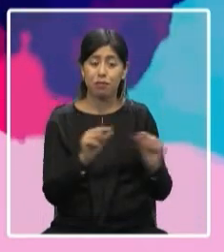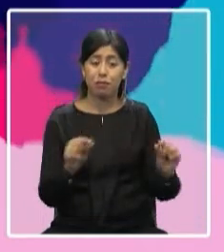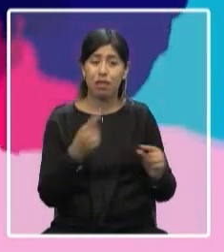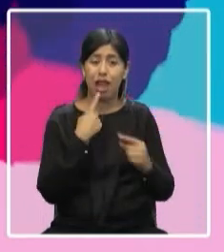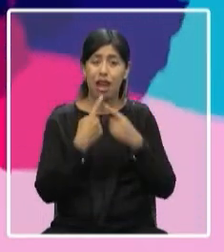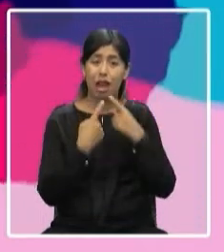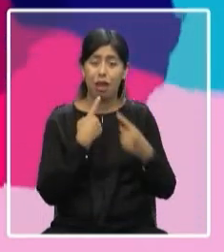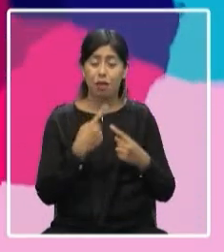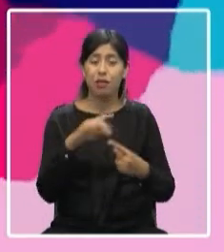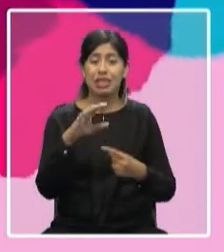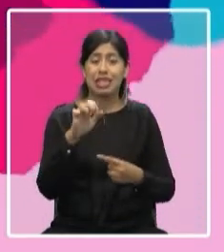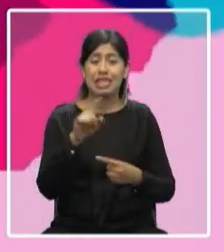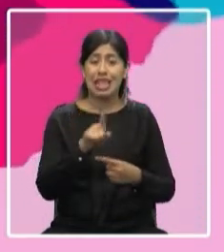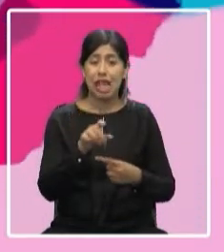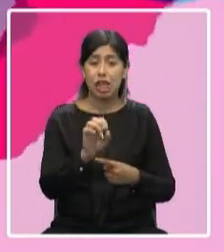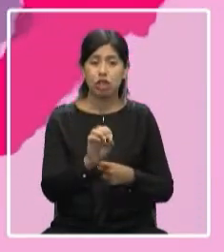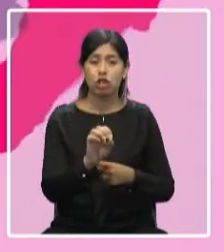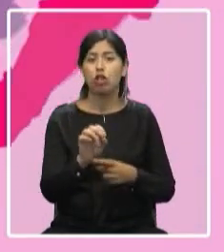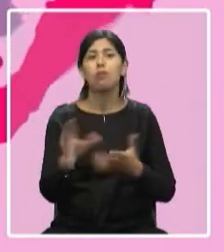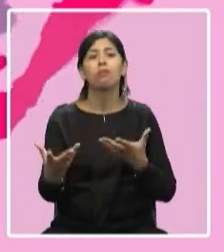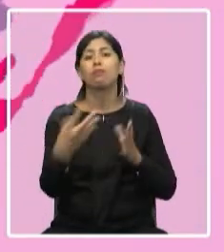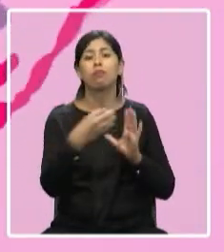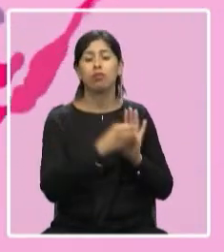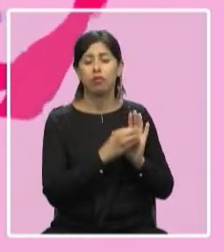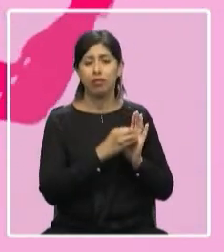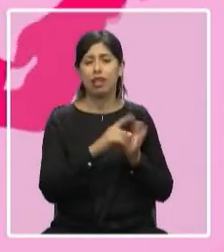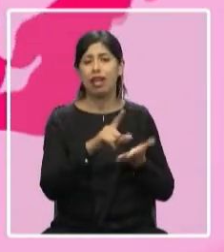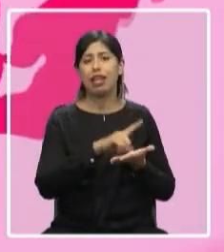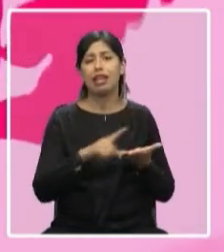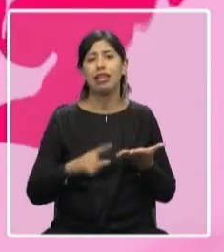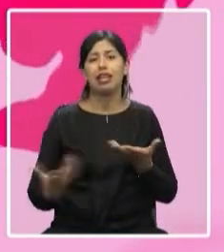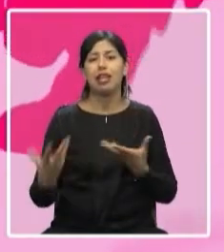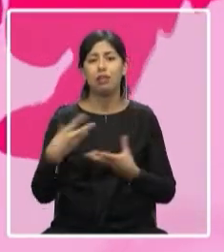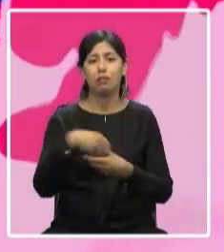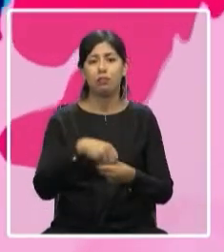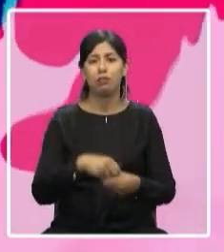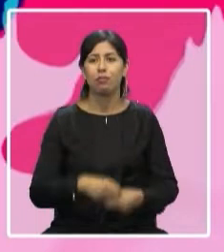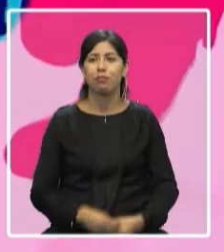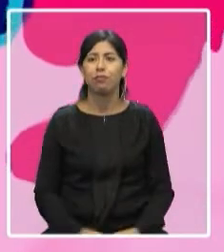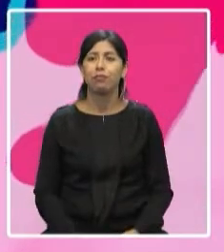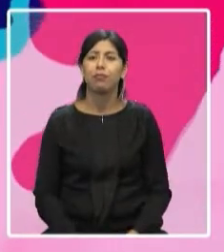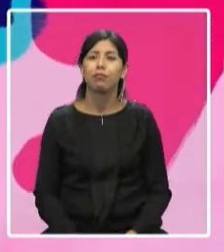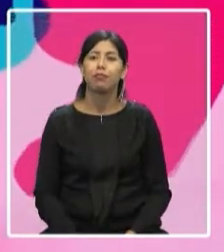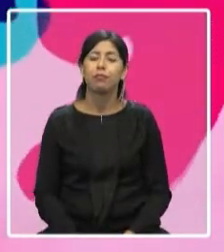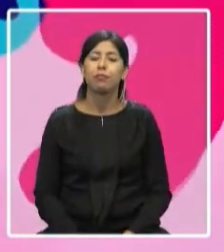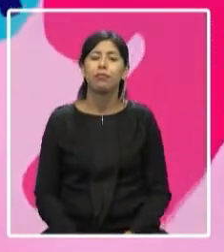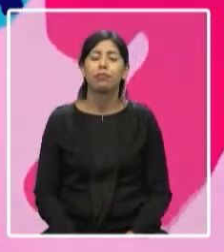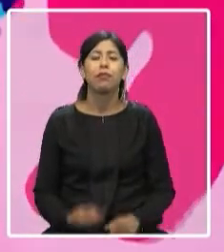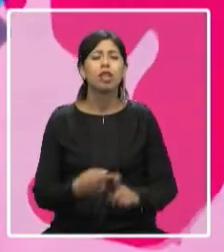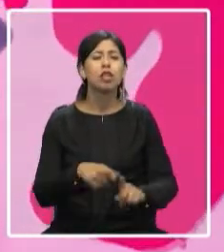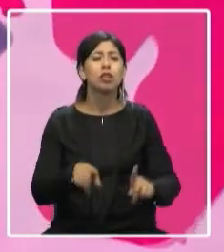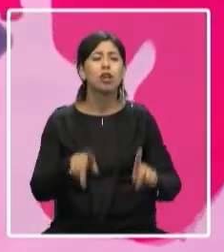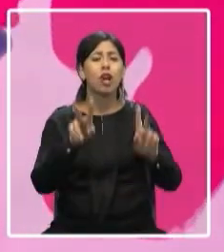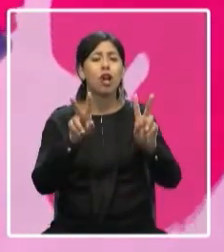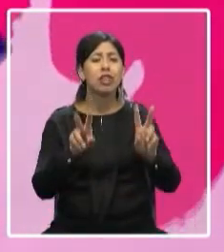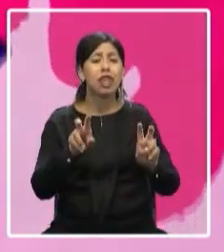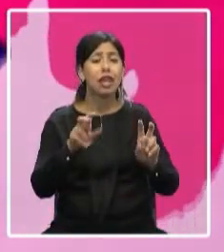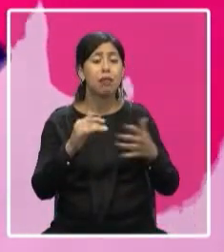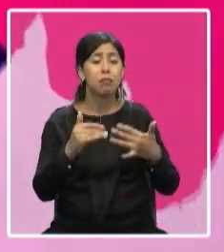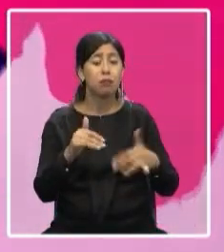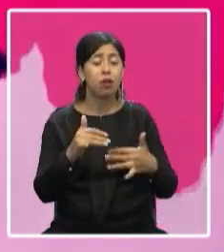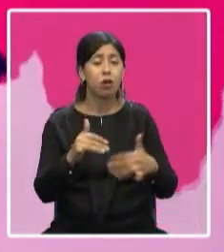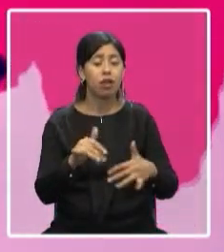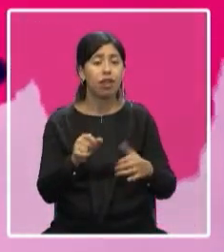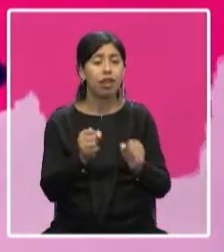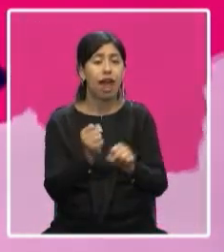new? Well, the most important thing about new work is it requires some special expertise. It requires some knowledge that not